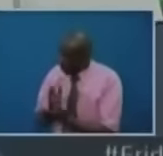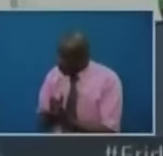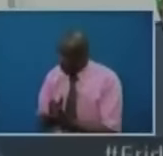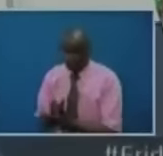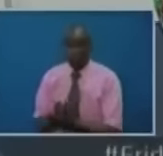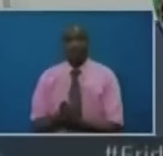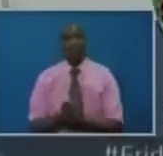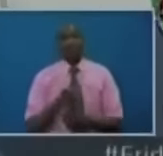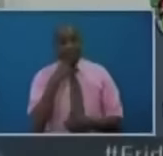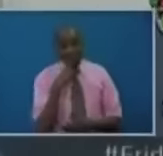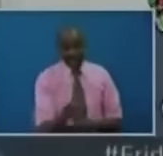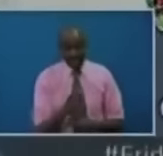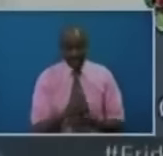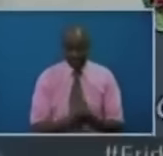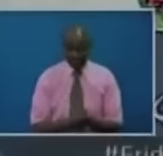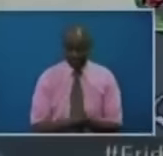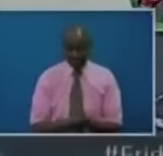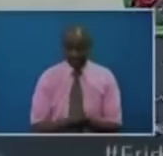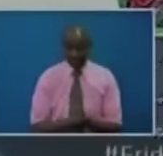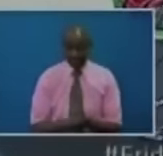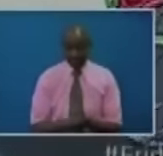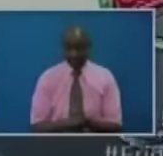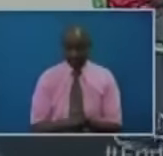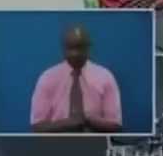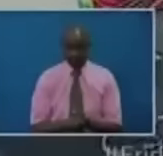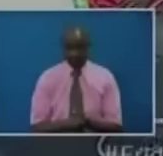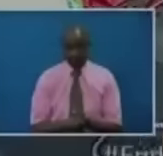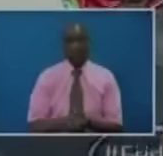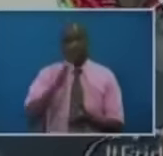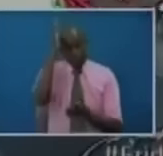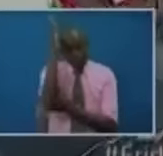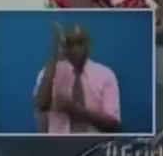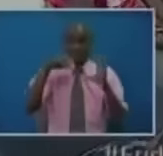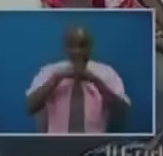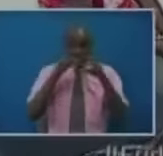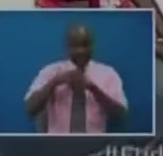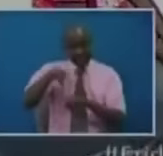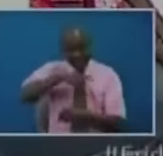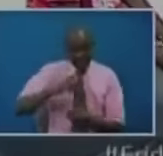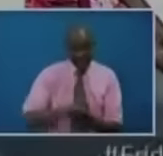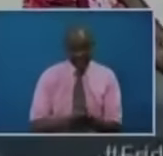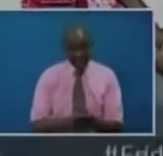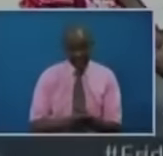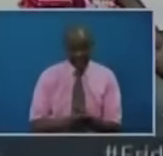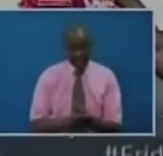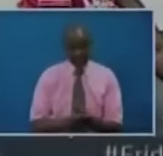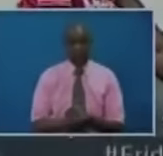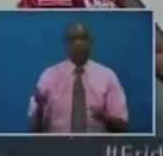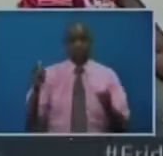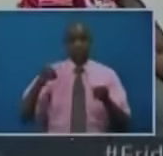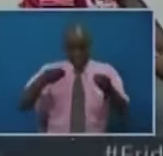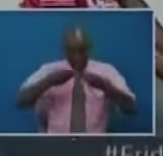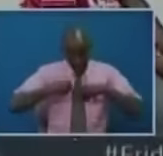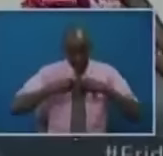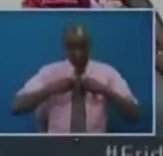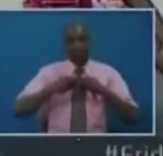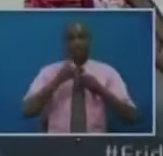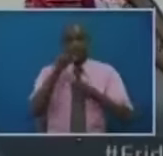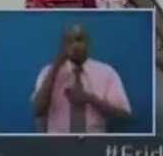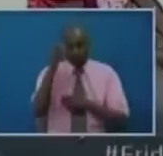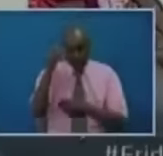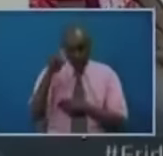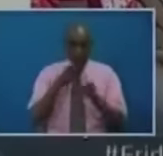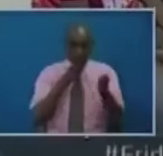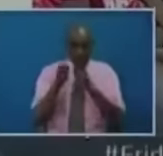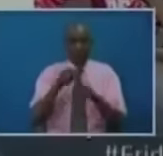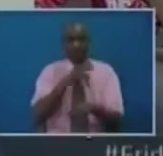Let me tell you something. Please do. God created us and gave us dominion. But dominion is power